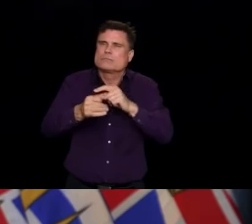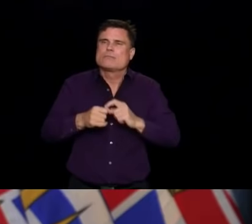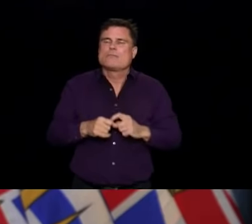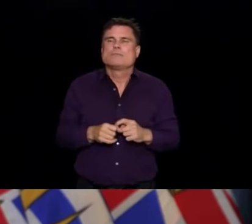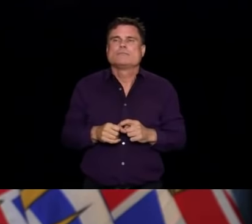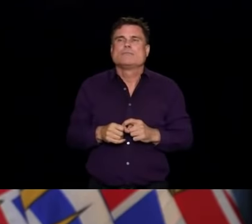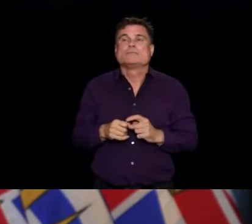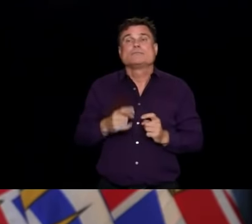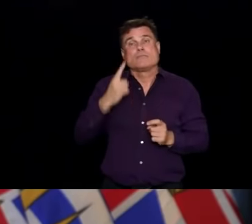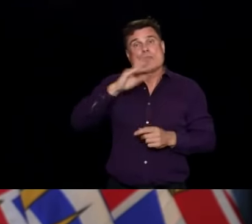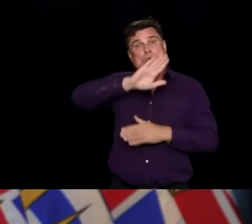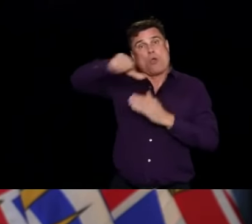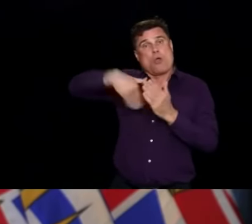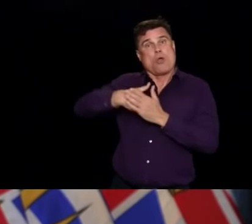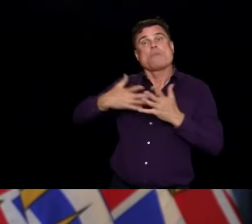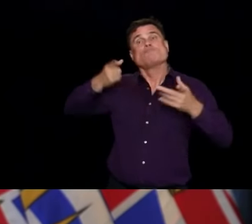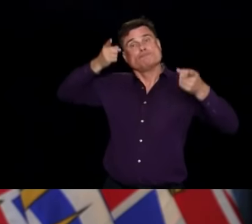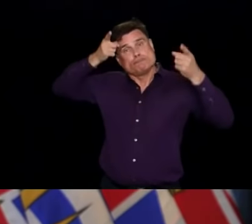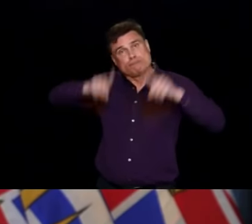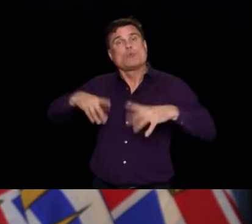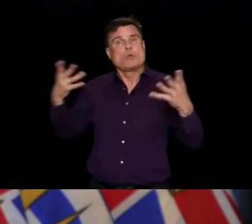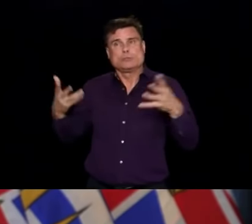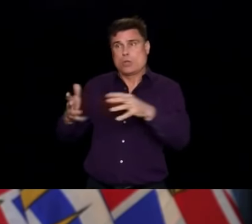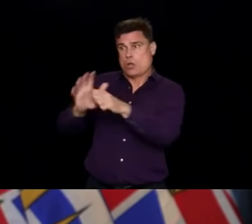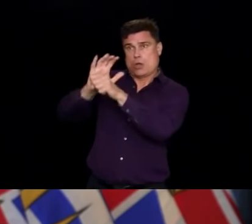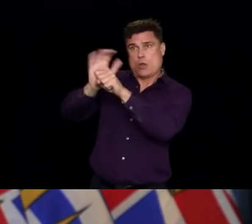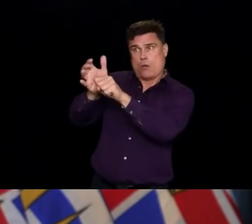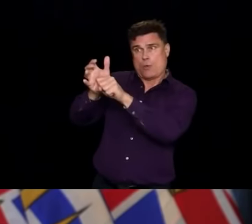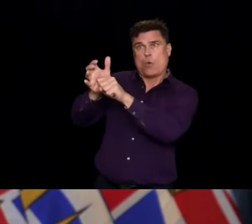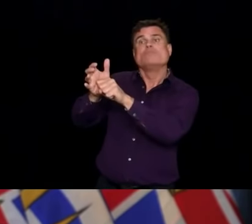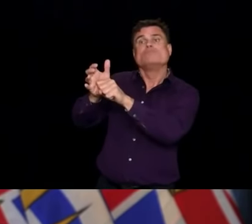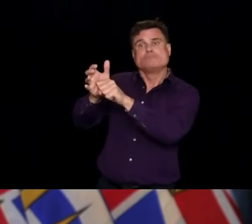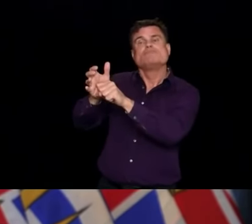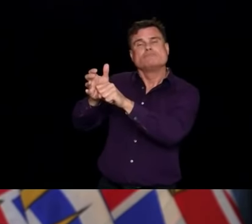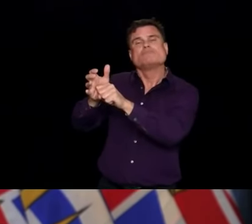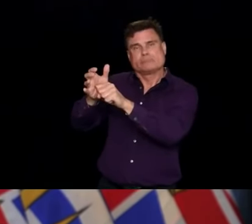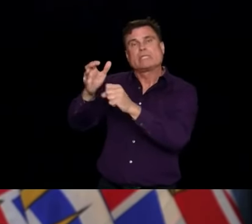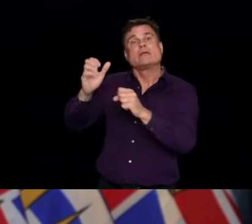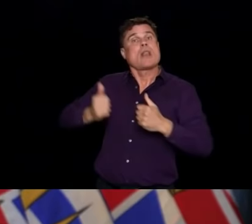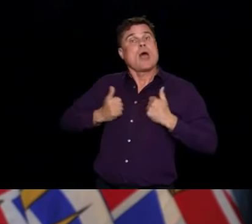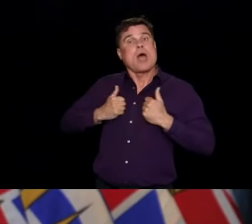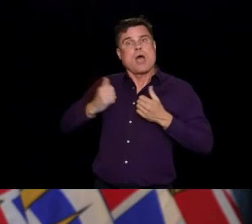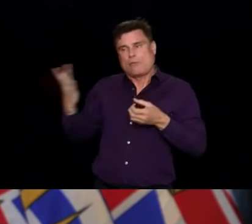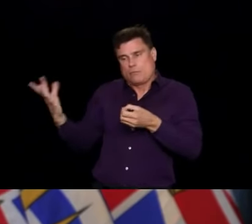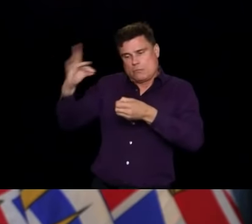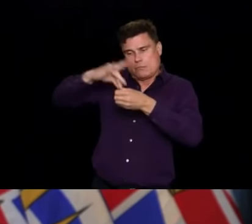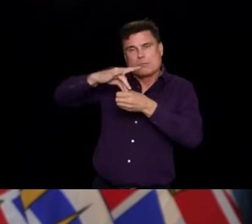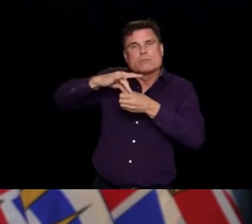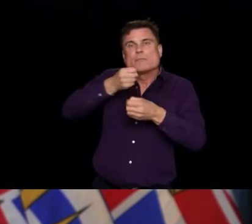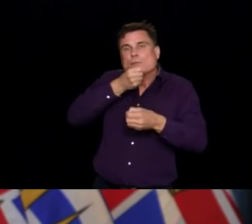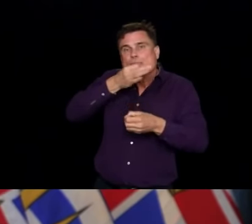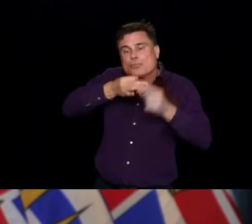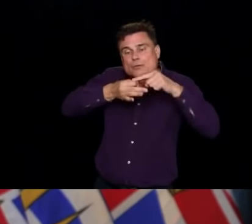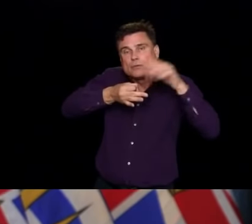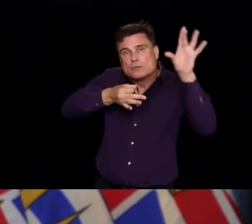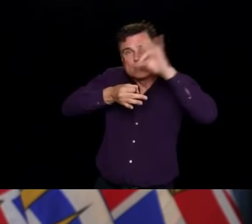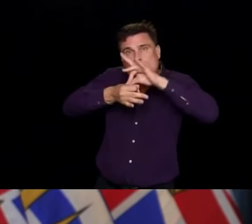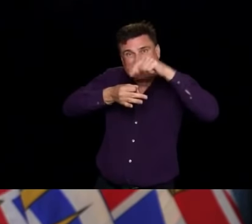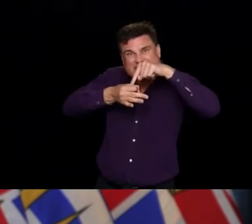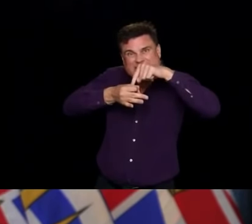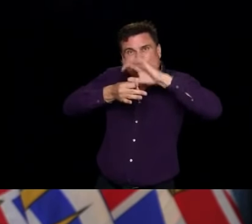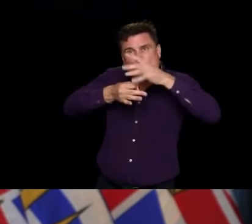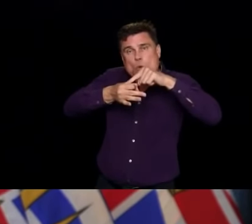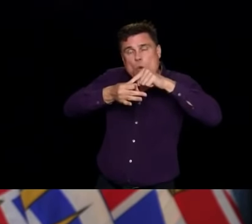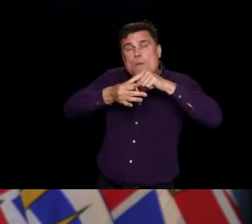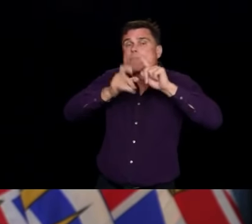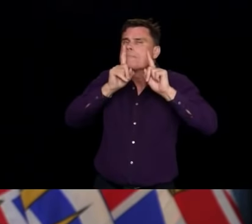nuance, I think. The WHO has always said, and we agree, that when you are providing care in a healthcare